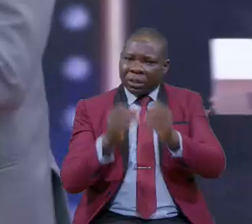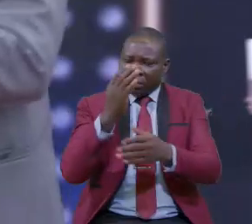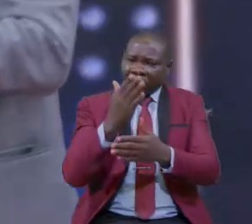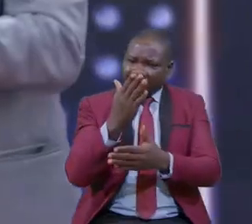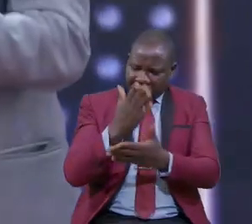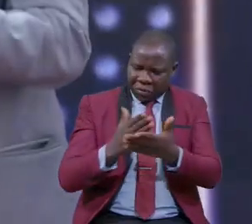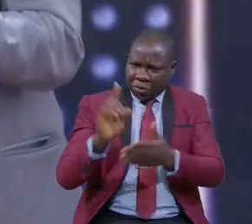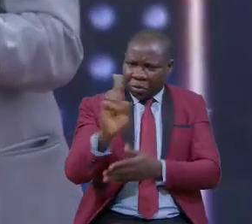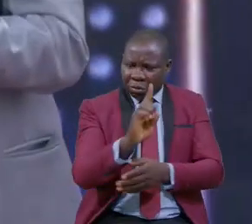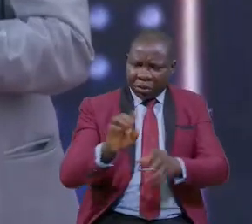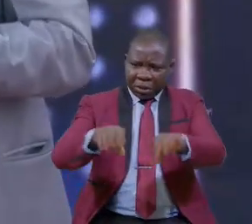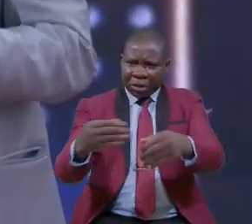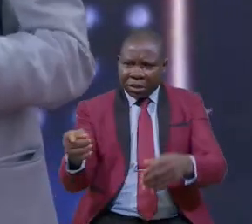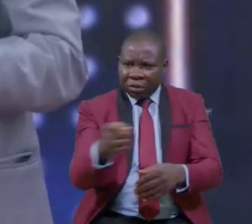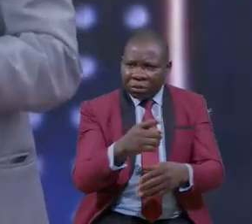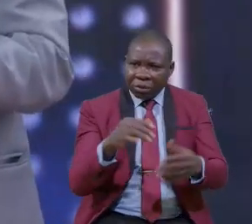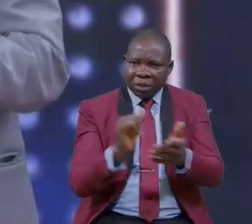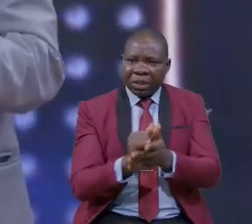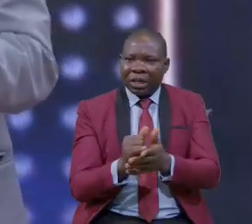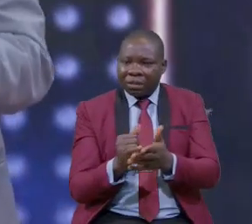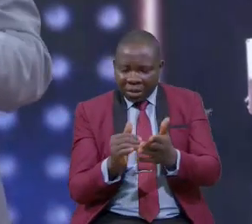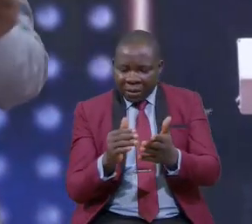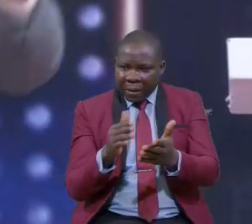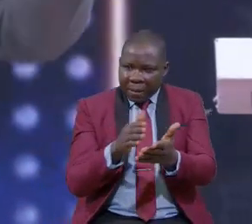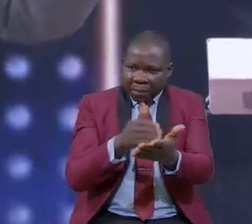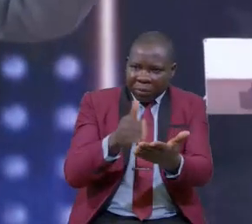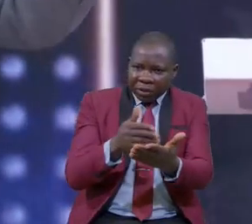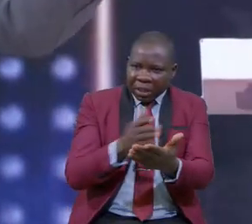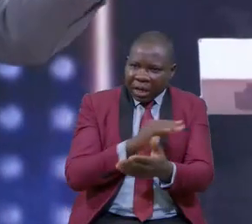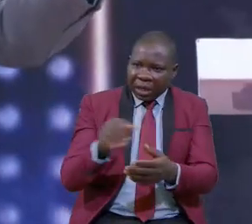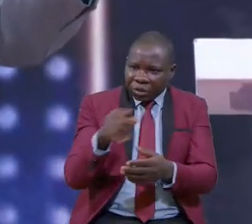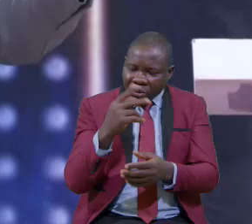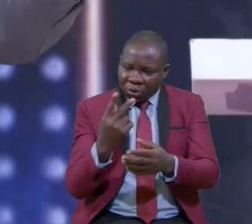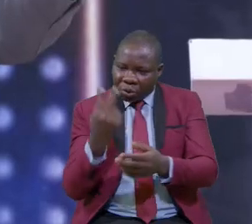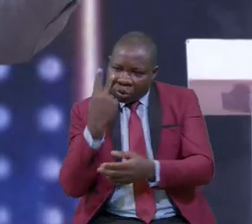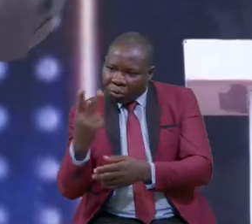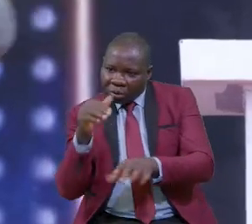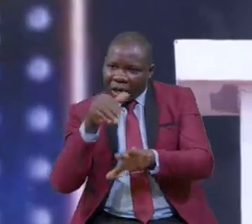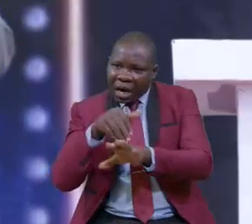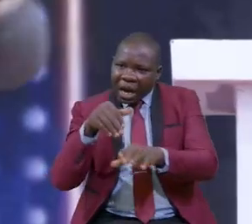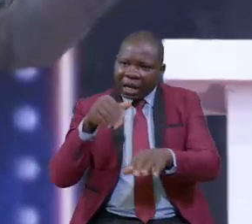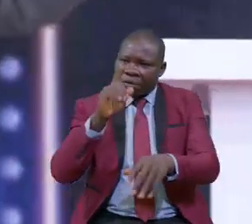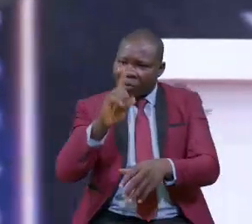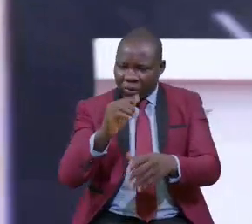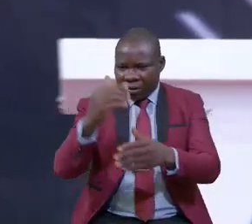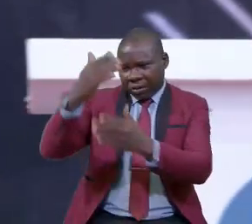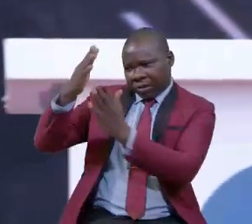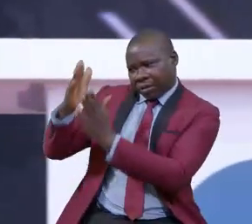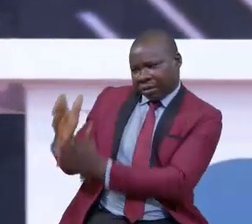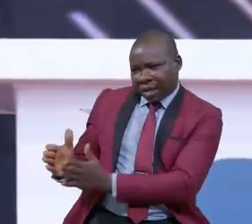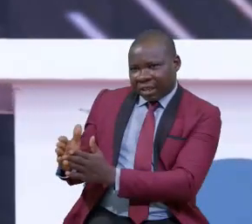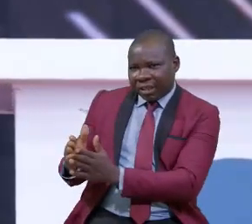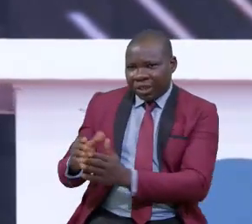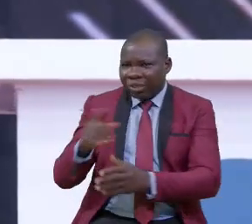wonderful, but you didn't look at the other side, that the other side was blank. And the Jubilee House